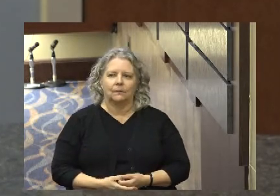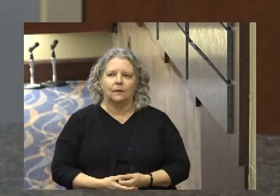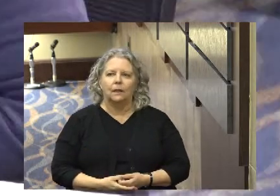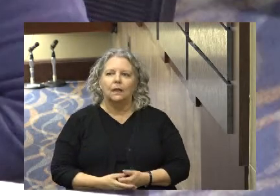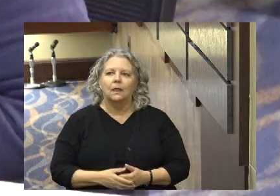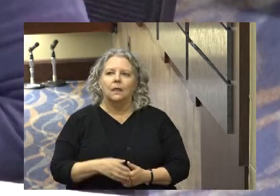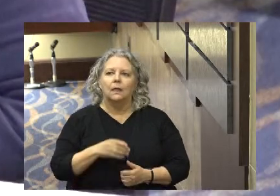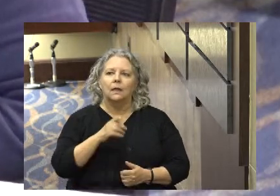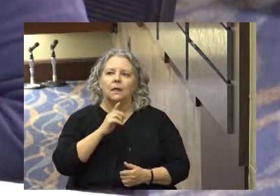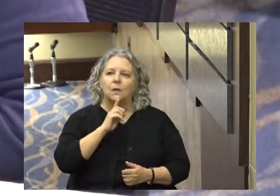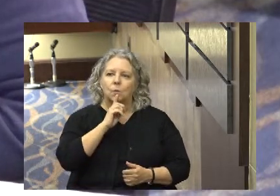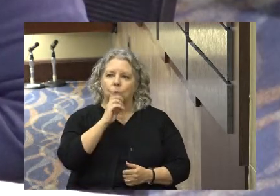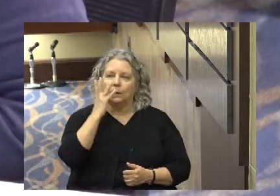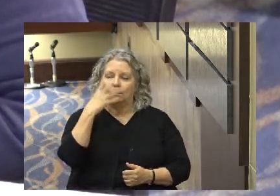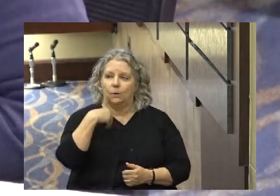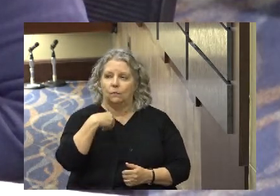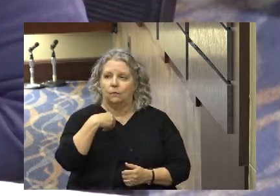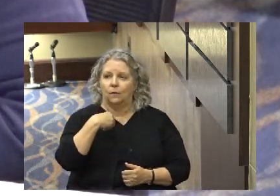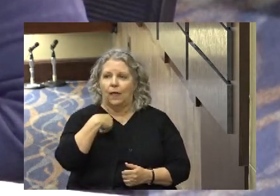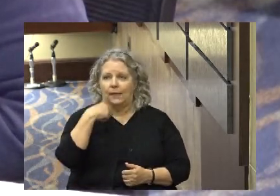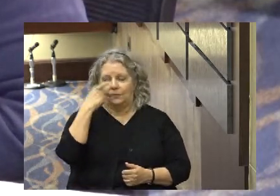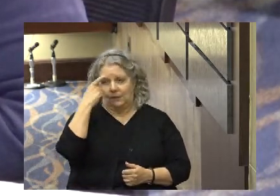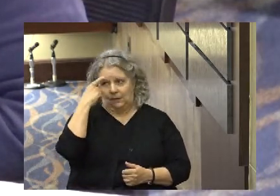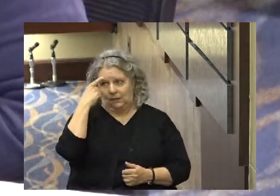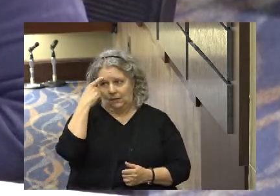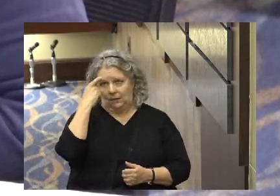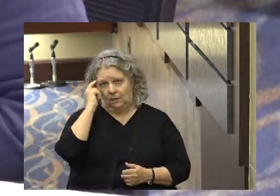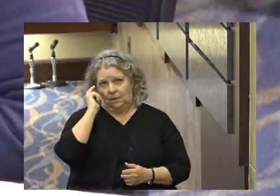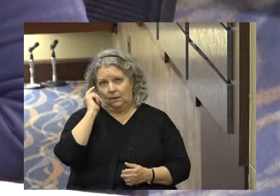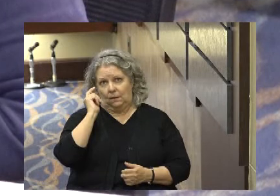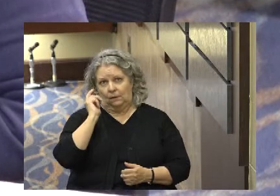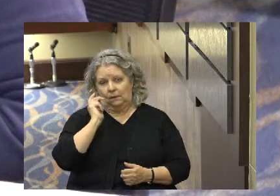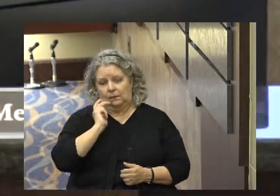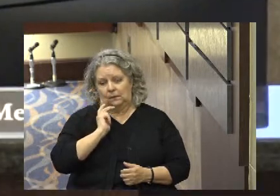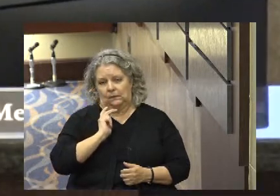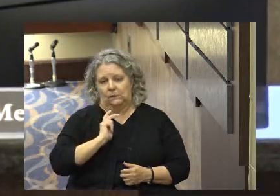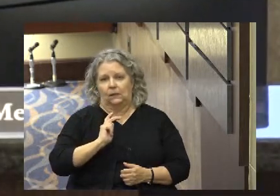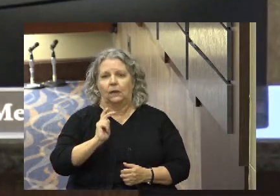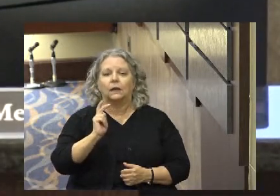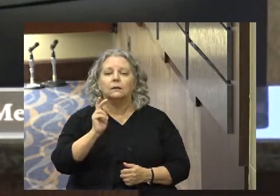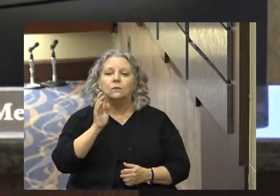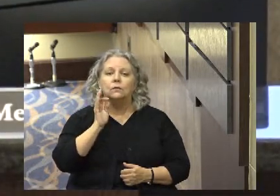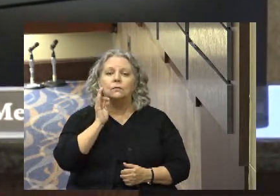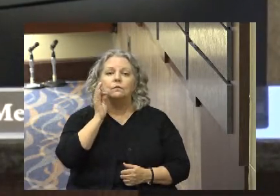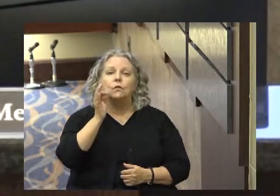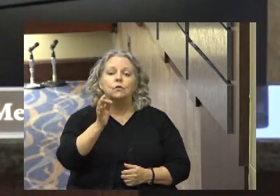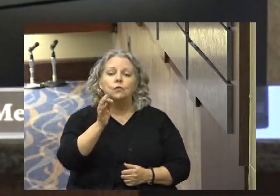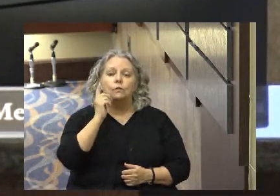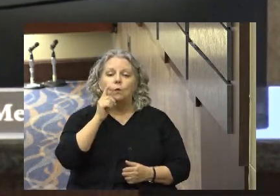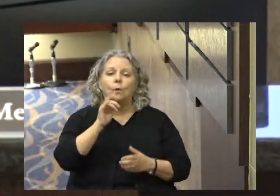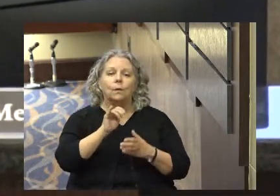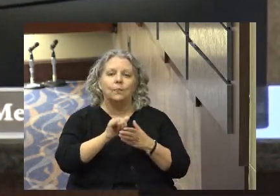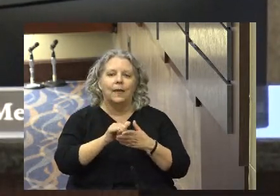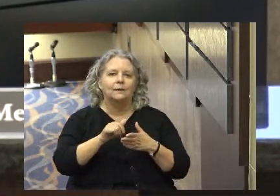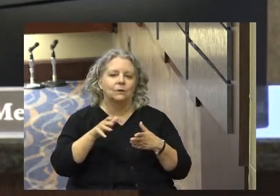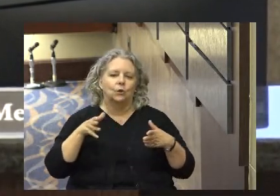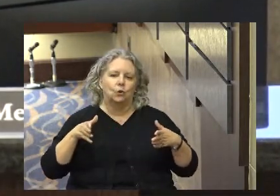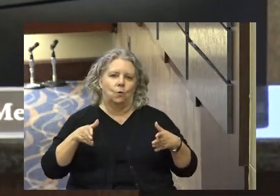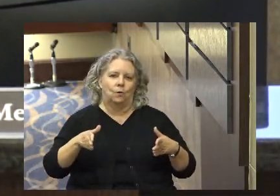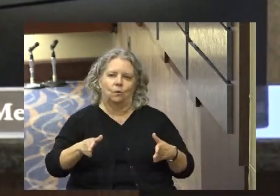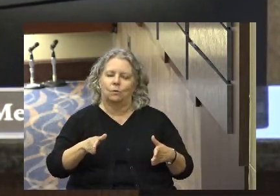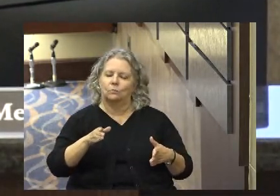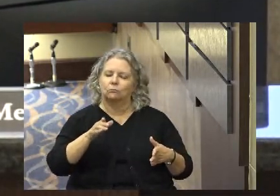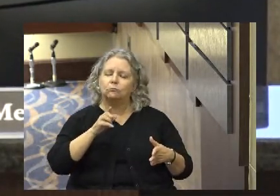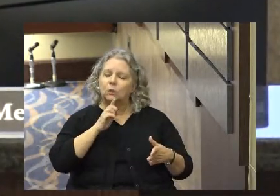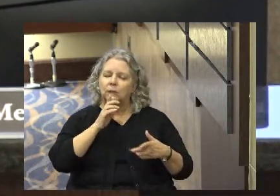It's really beautiful. I think that seeing the future of this corridor is really exciting, and